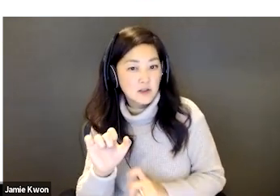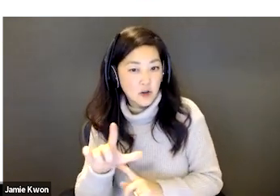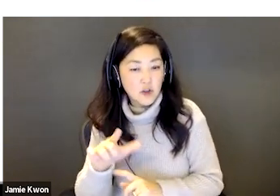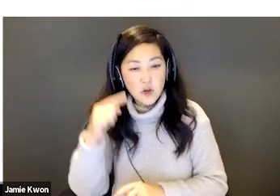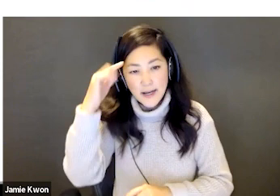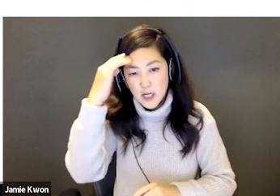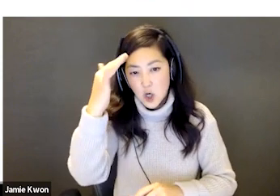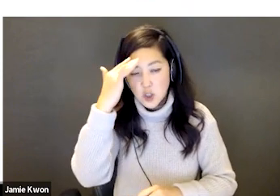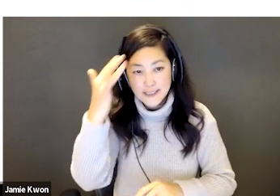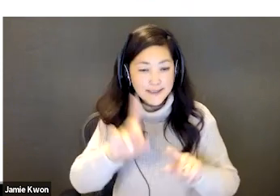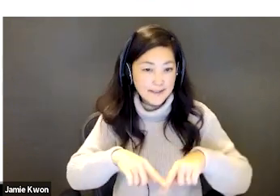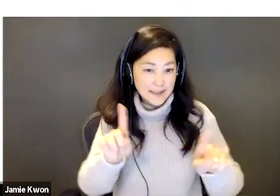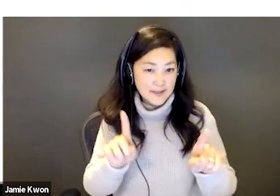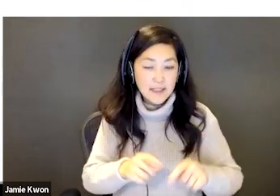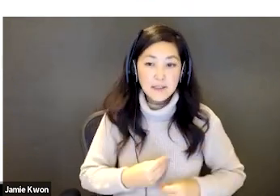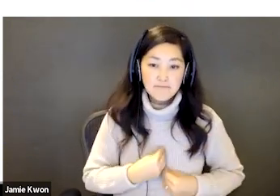education, and inclusion.